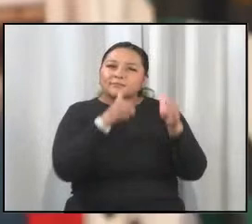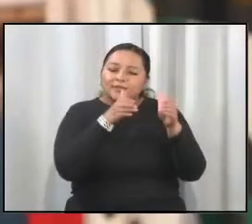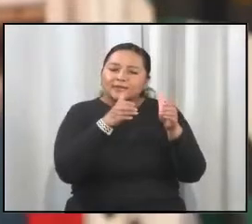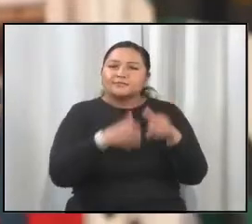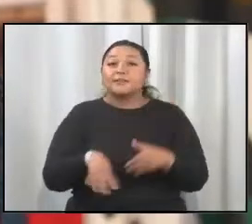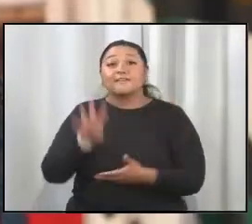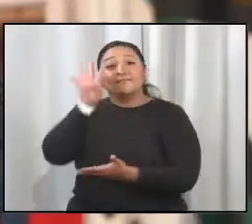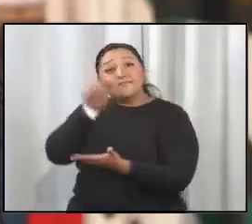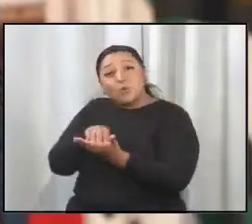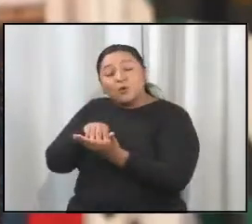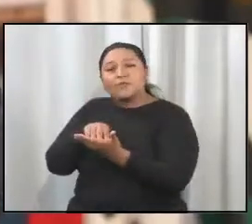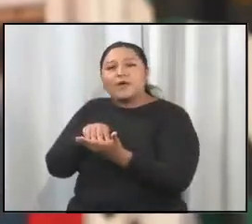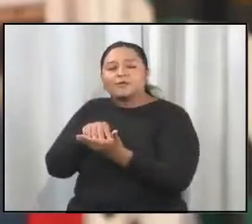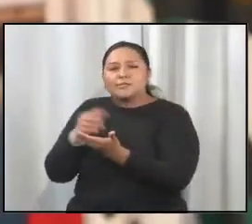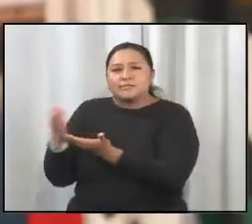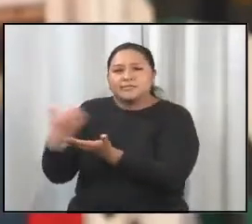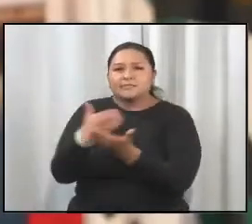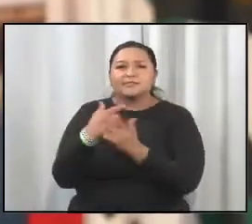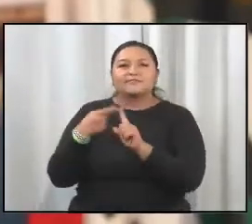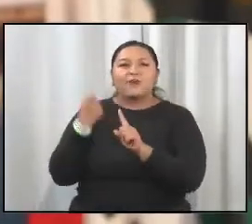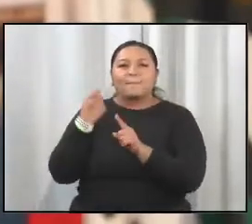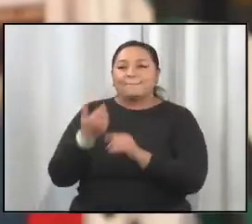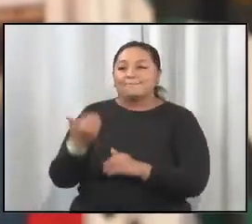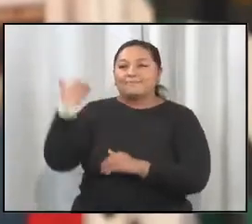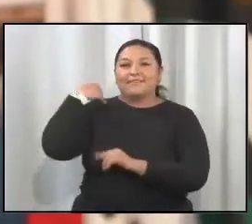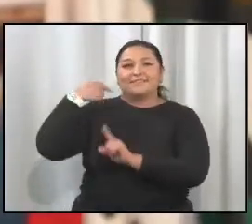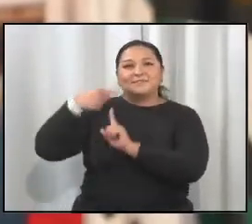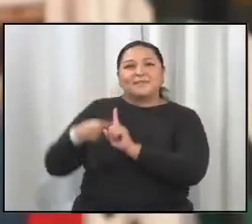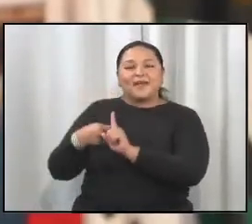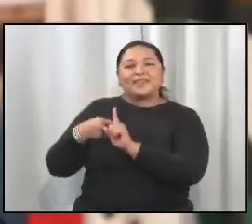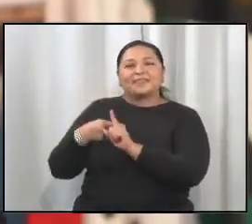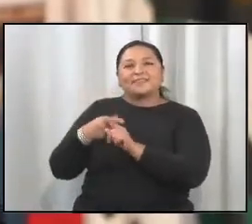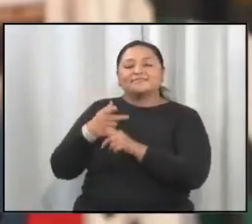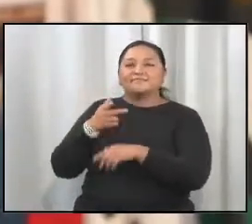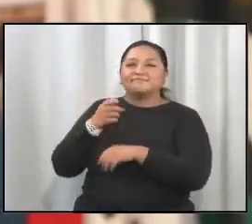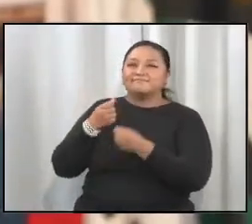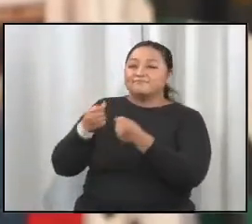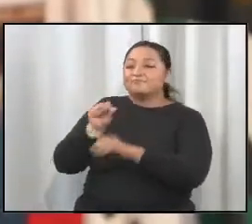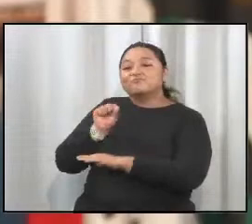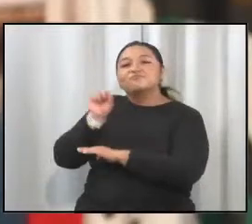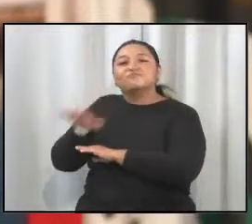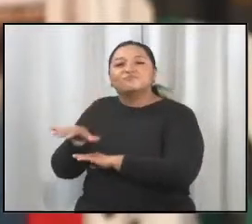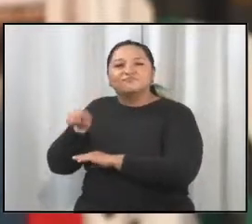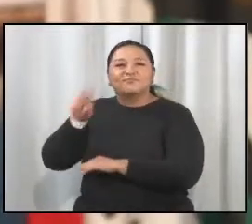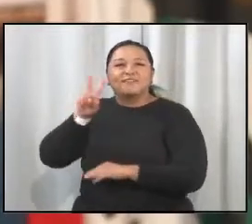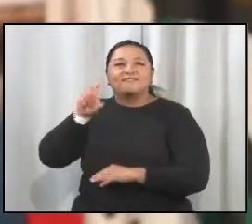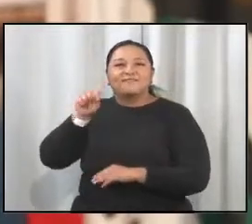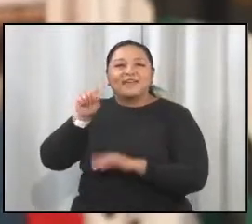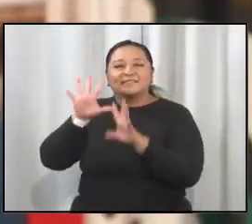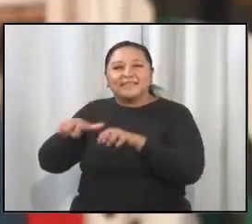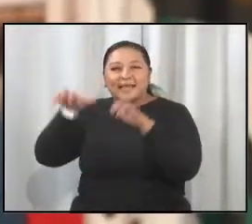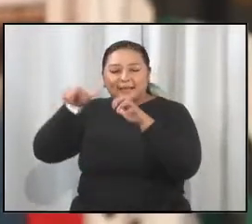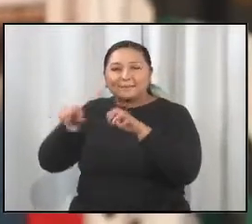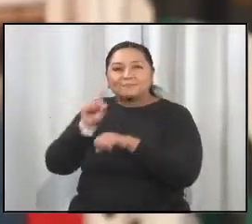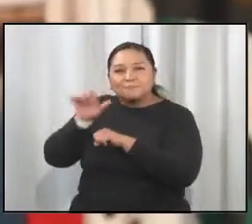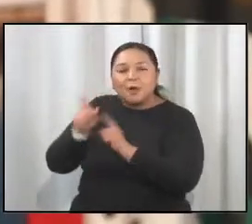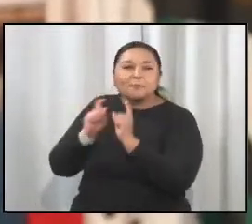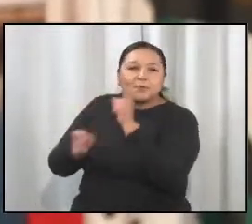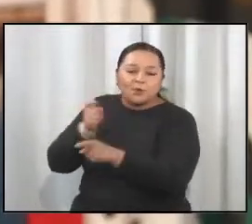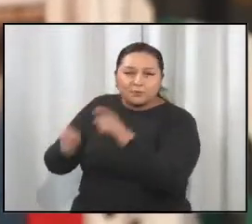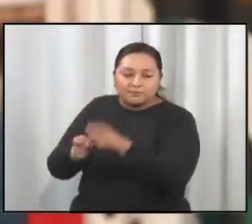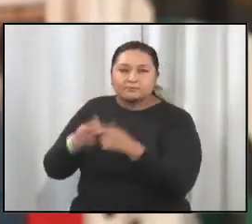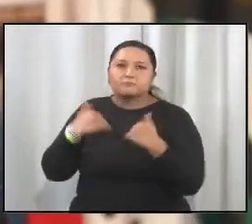at last month's donation drive event at Vet Stadium. So we're truly grateful for the support that we've received through